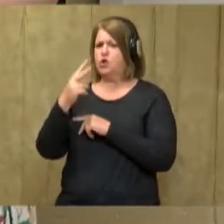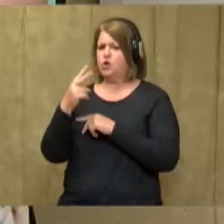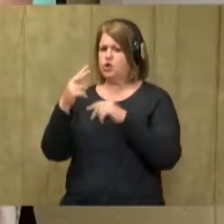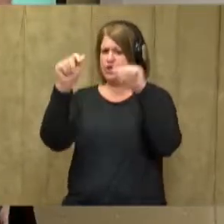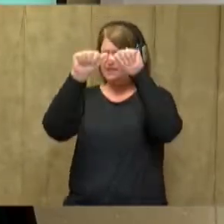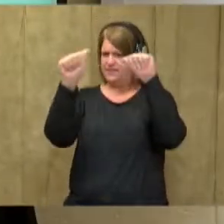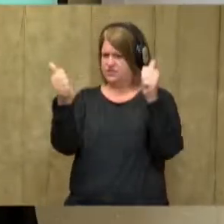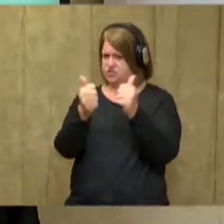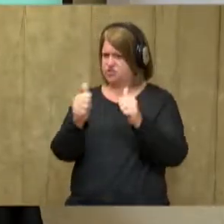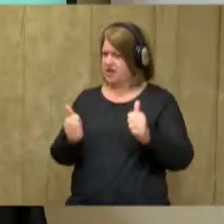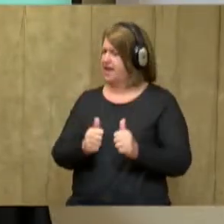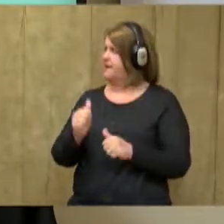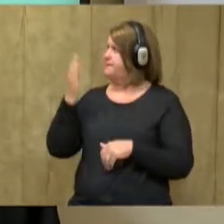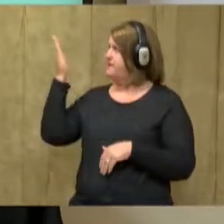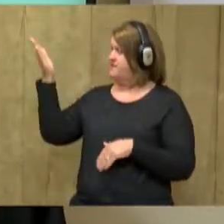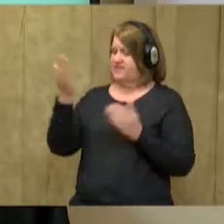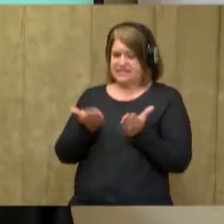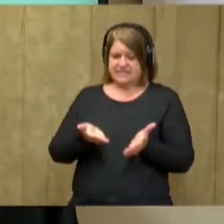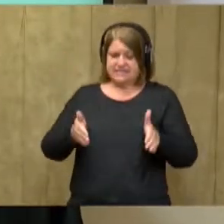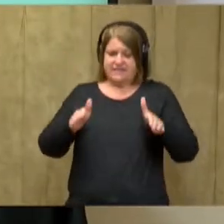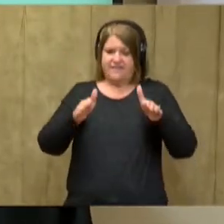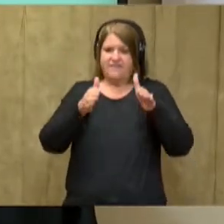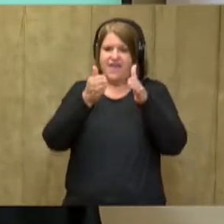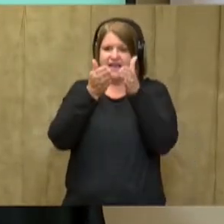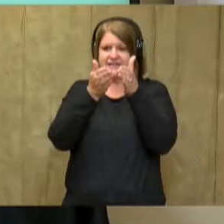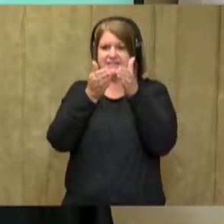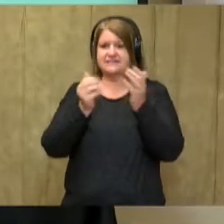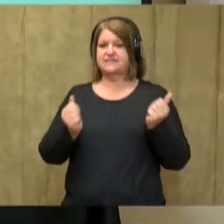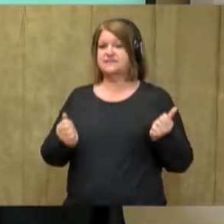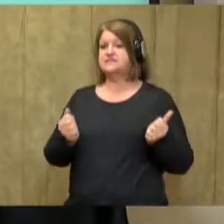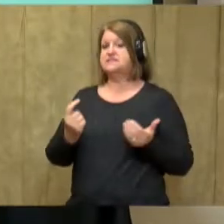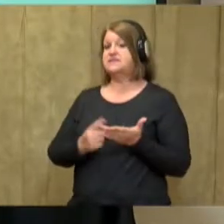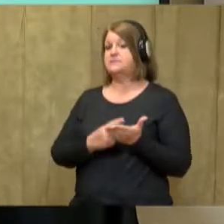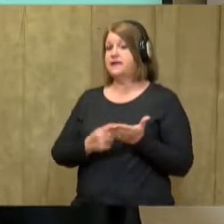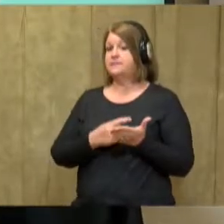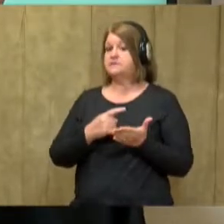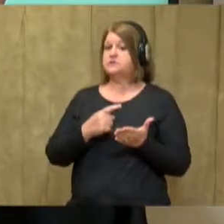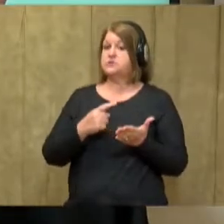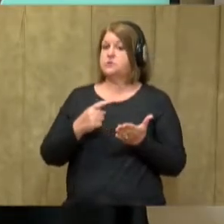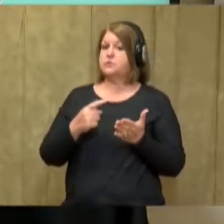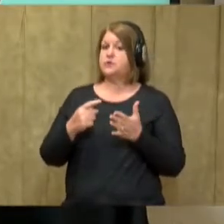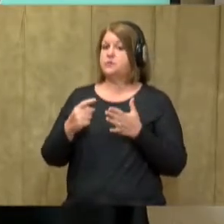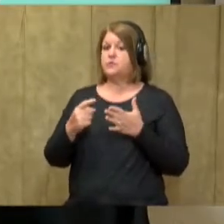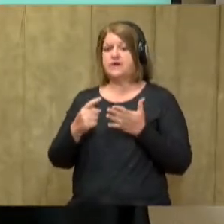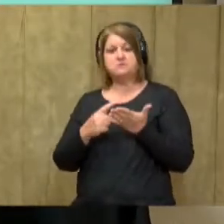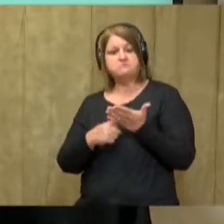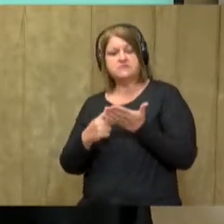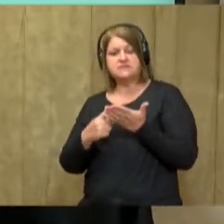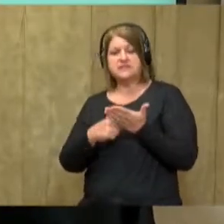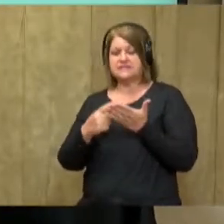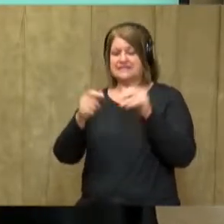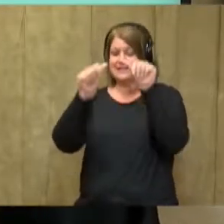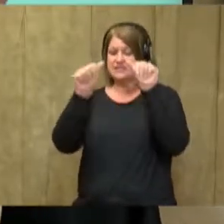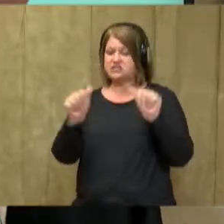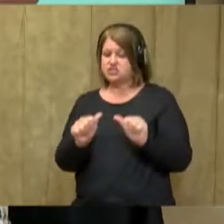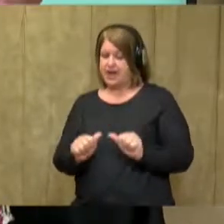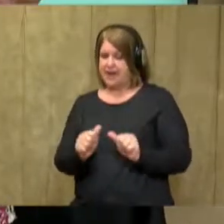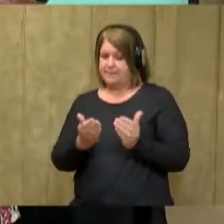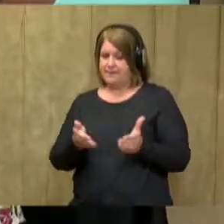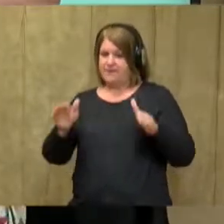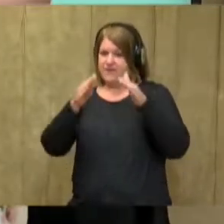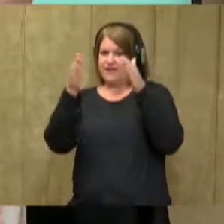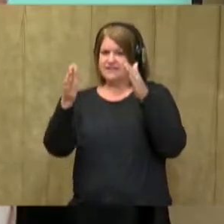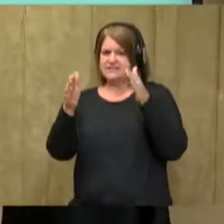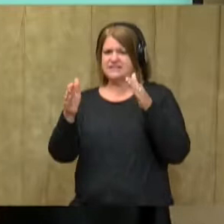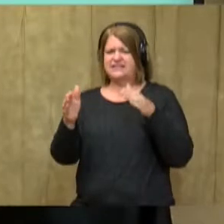to make a vase today. And sometimes when we talk about the shape of the vase, we're talking about different, almost like different